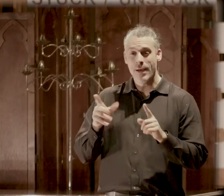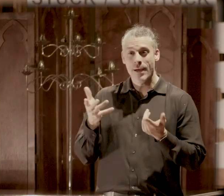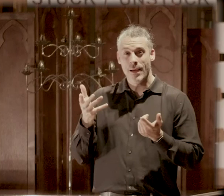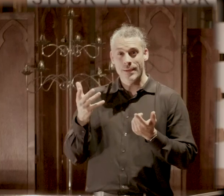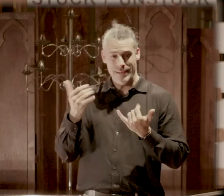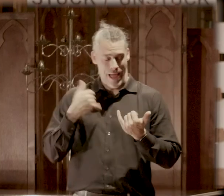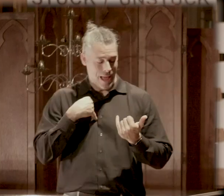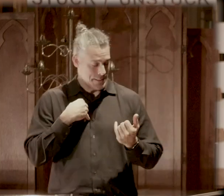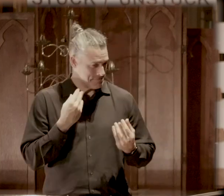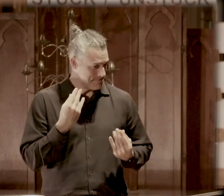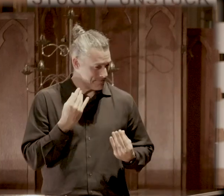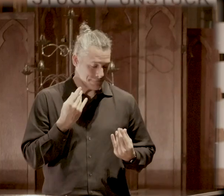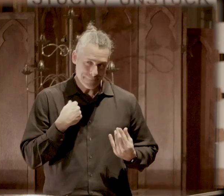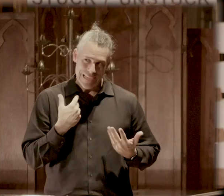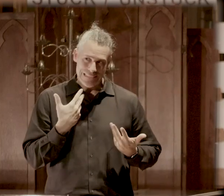my feelings about you too.